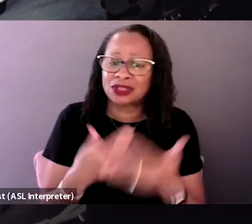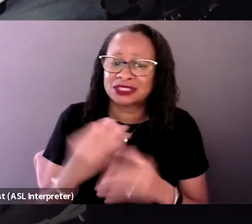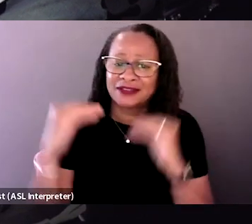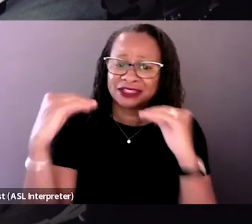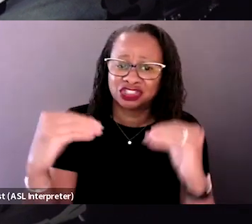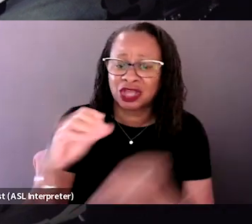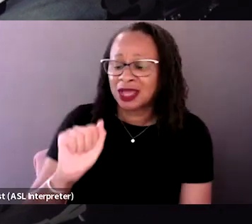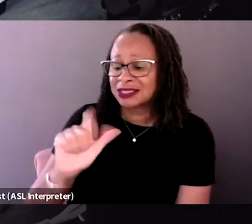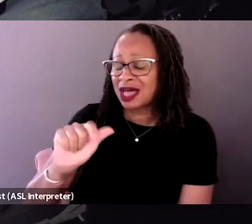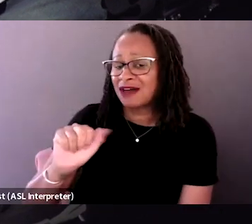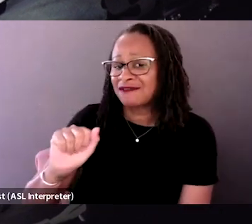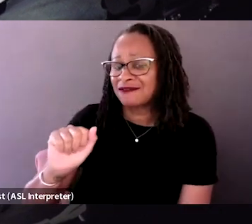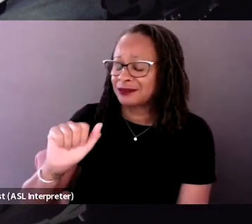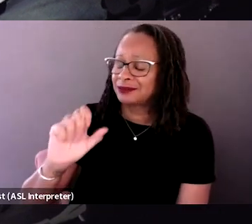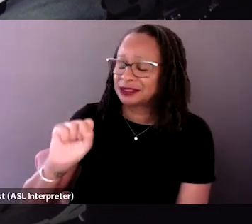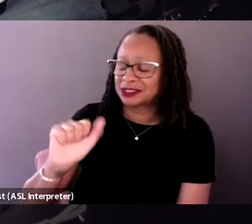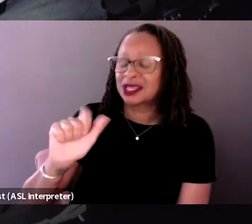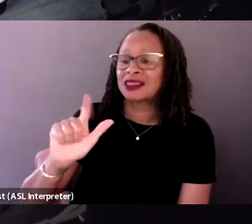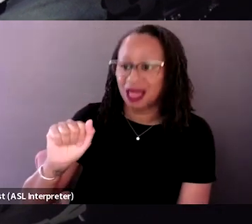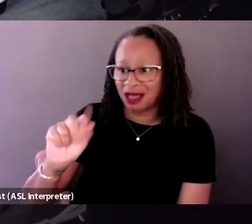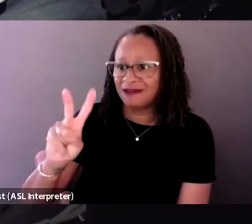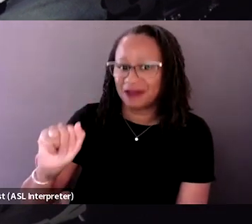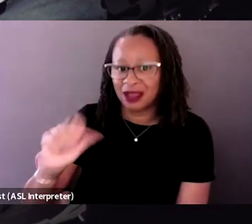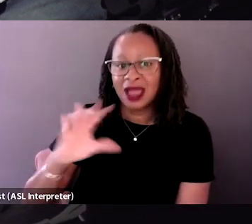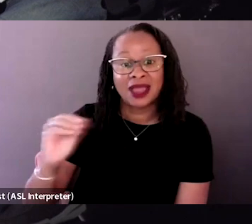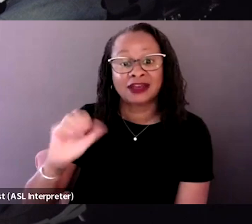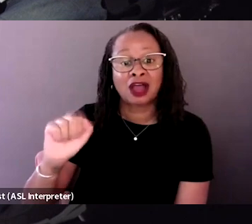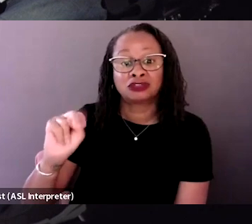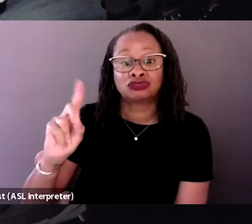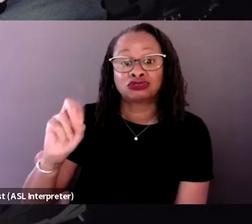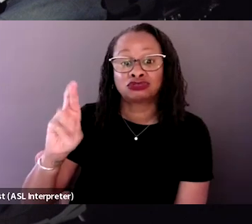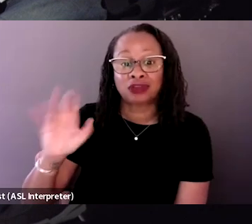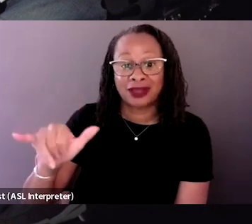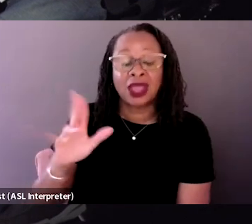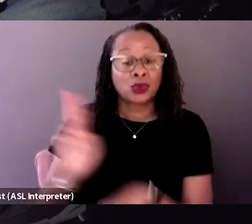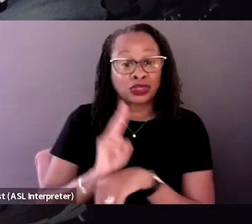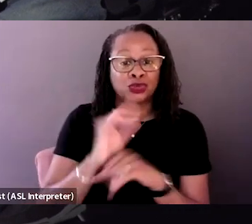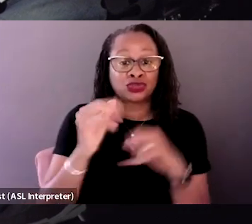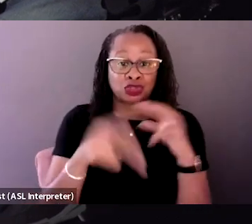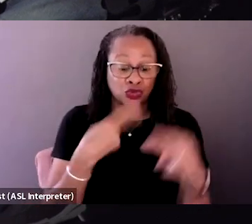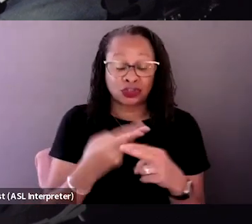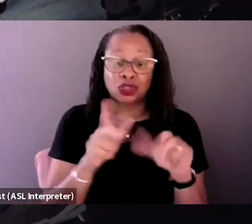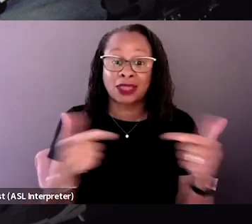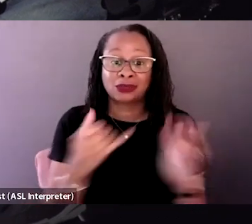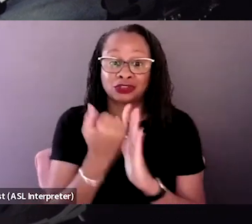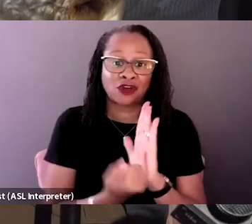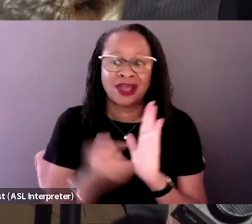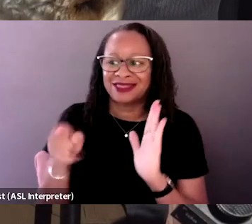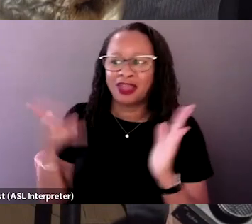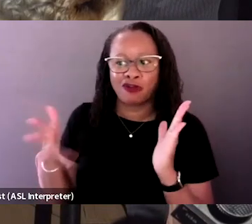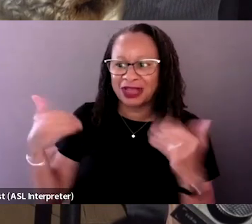of teaching Slava and Andrey, we used the universal language of art that they already had and that I already